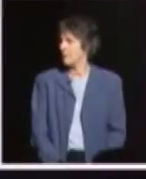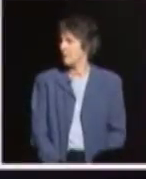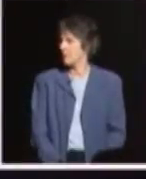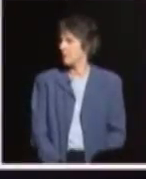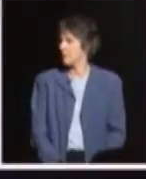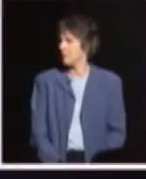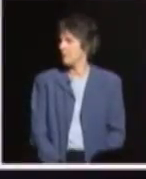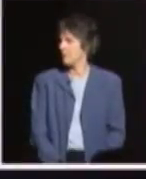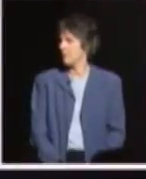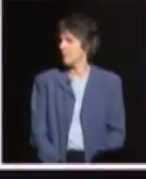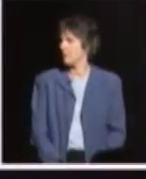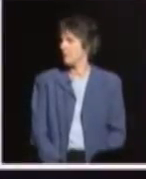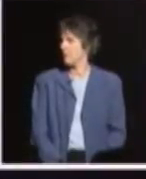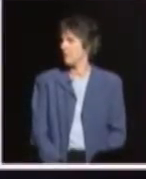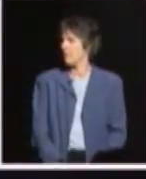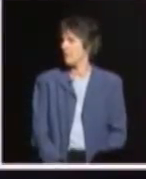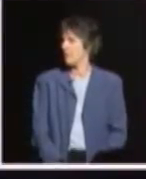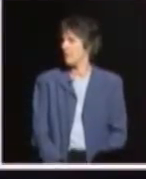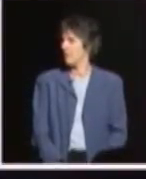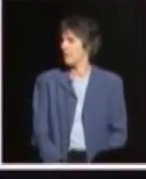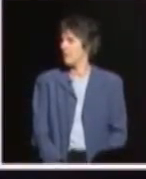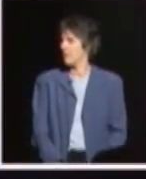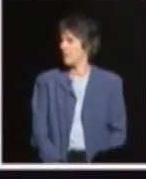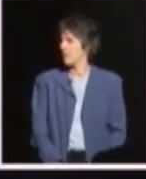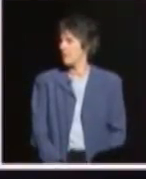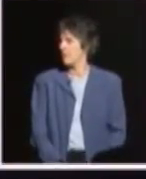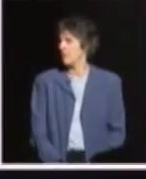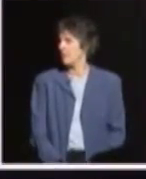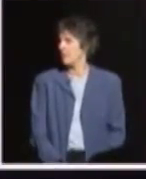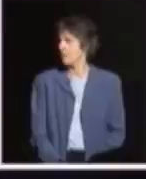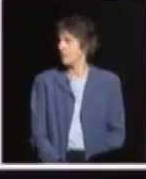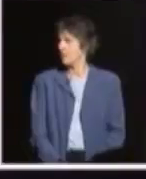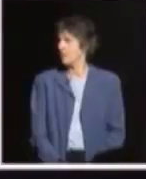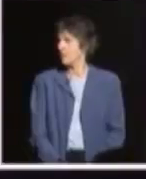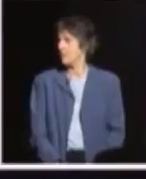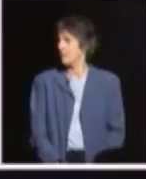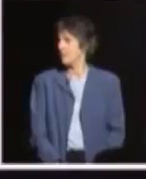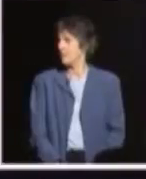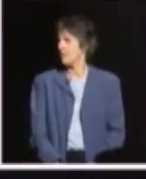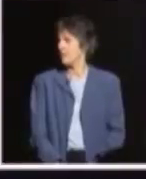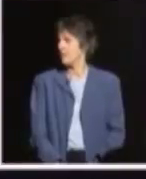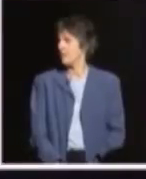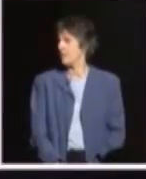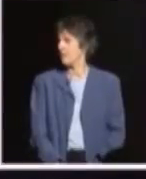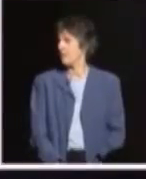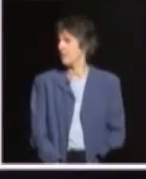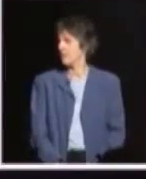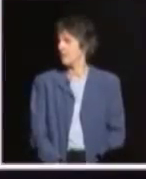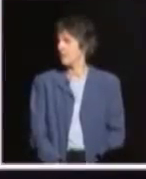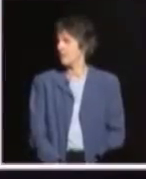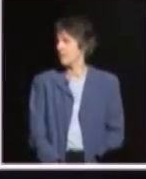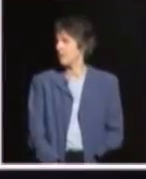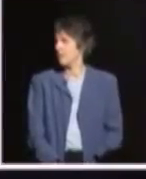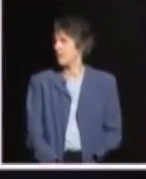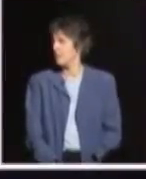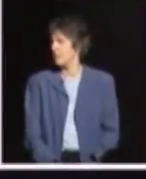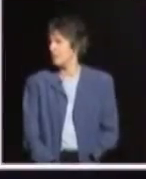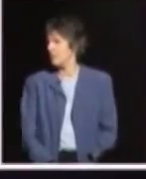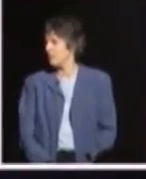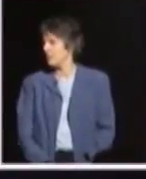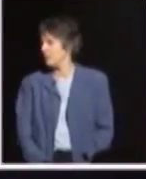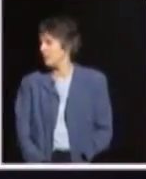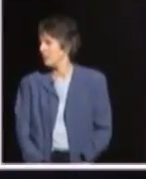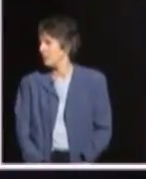Perhaps you can benefit from captioning as well. You know, you go into a bar or a restaurant, or